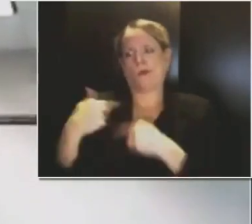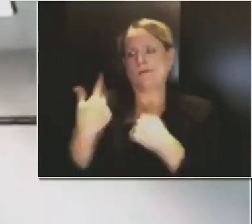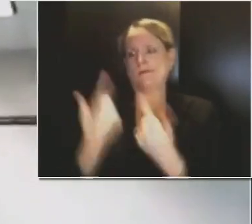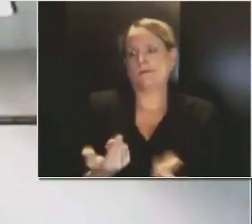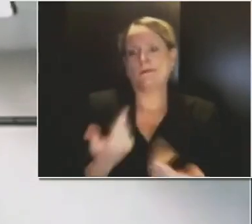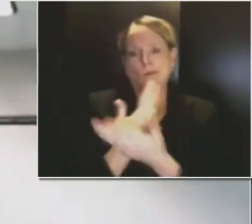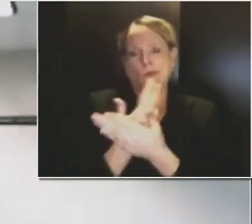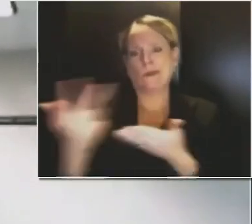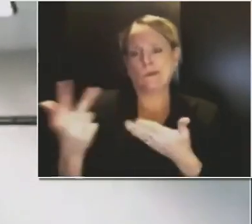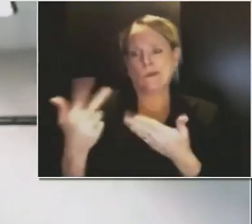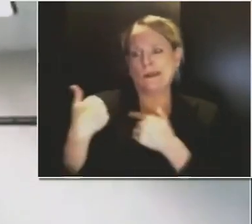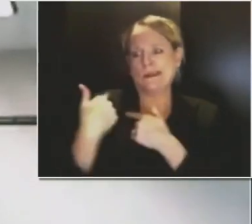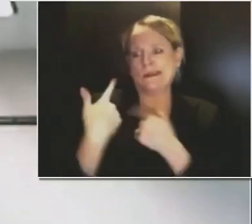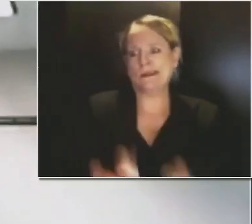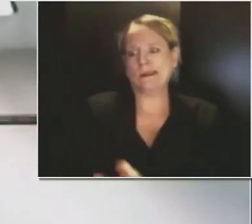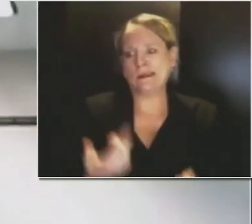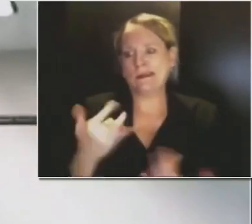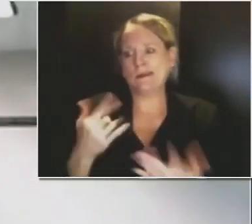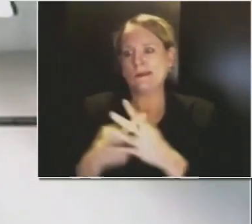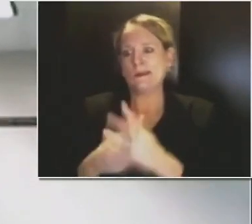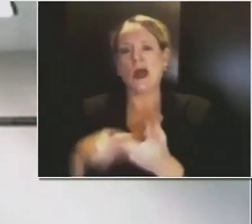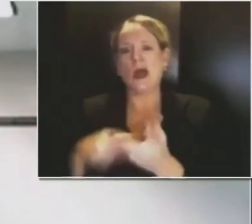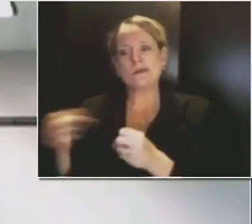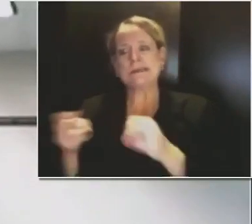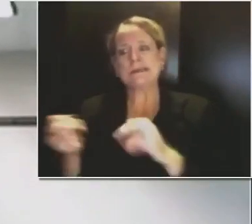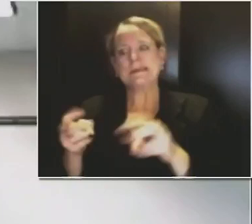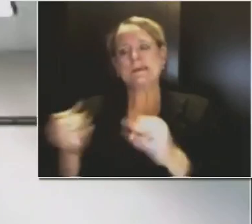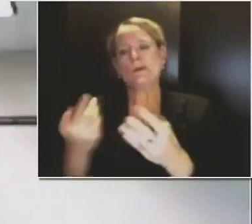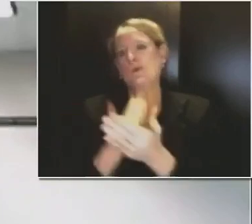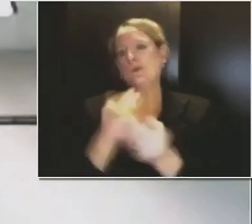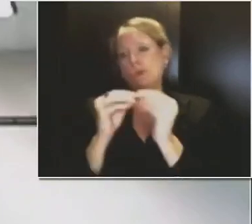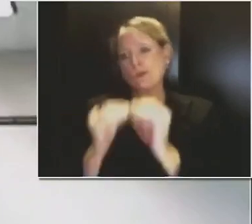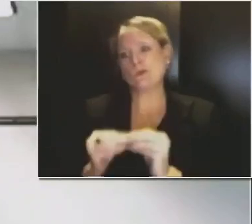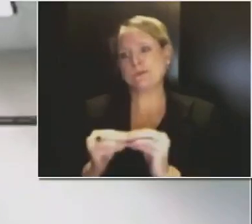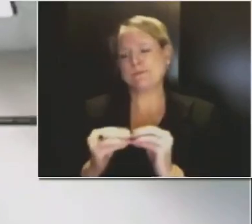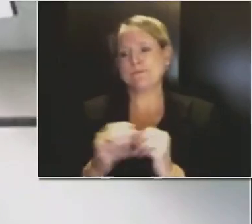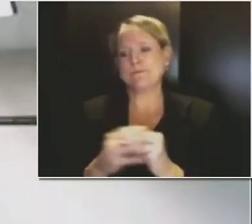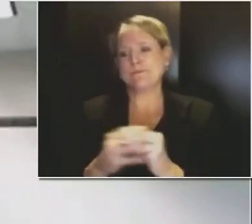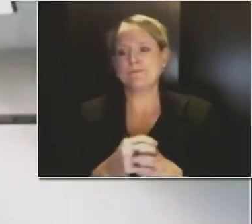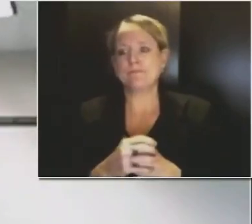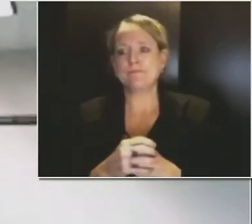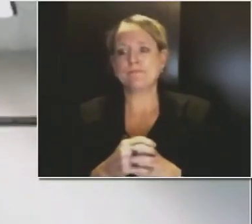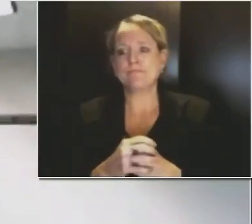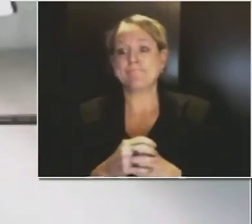David. And David, do you have a follow-up?